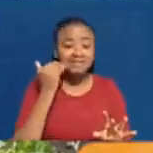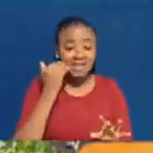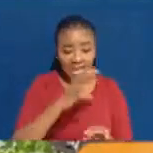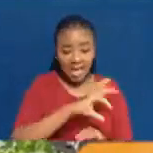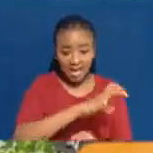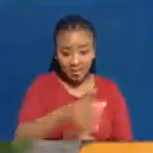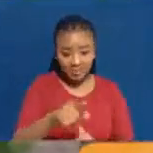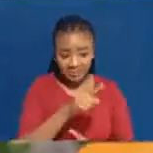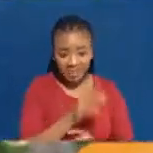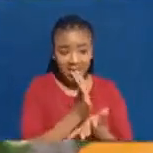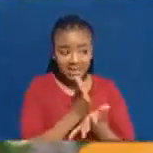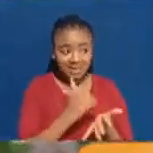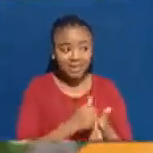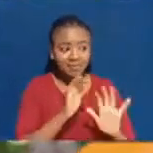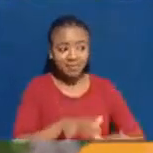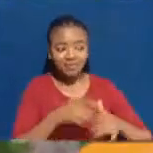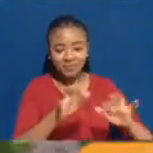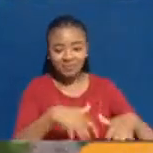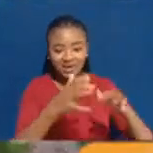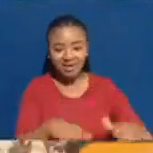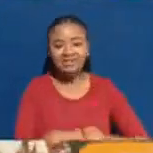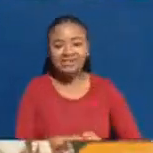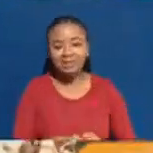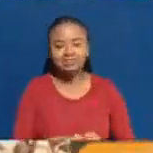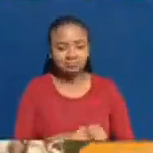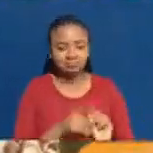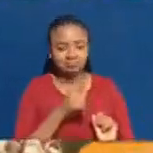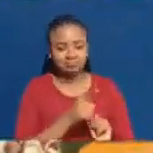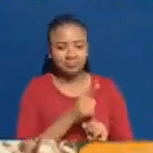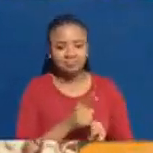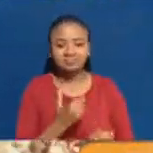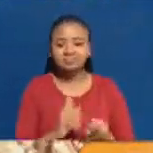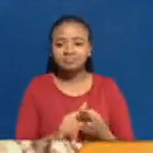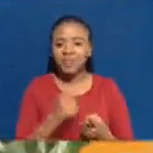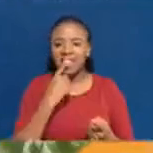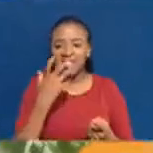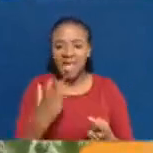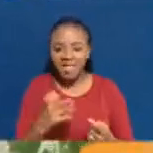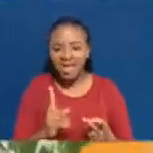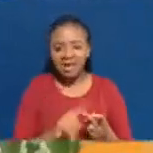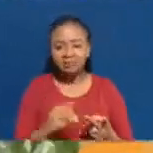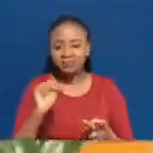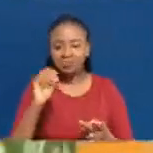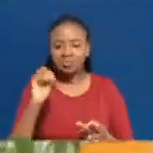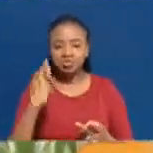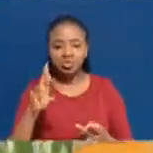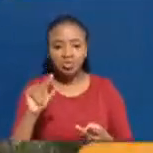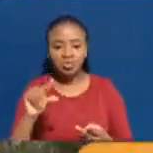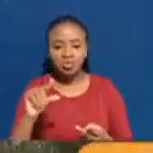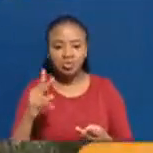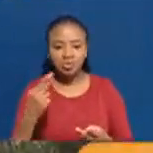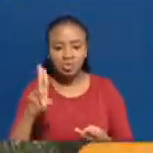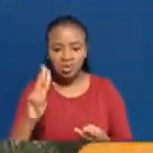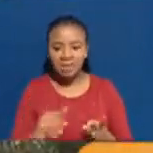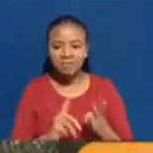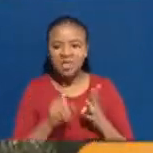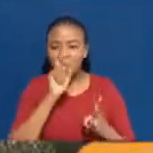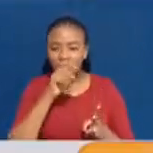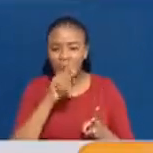opted to increase production in five areas in the county, namely tomato, sorghum, apiculture, indigenous chicken,